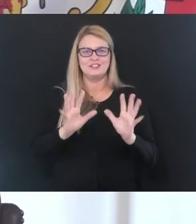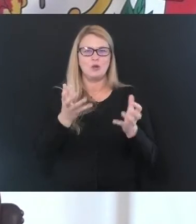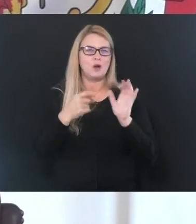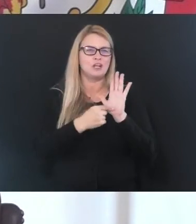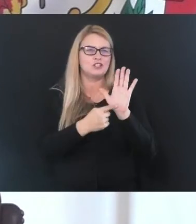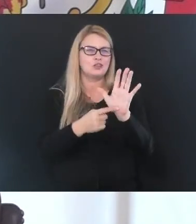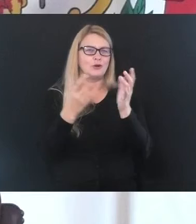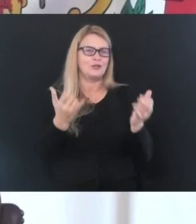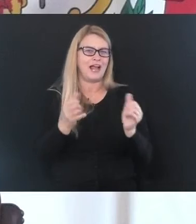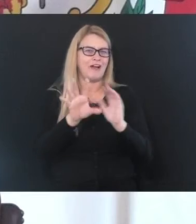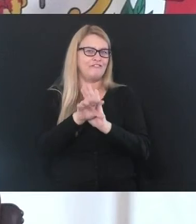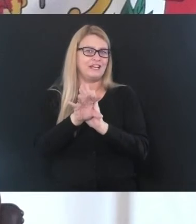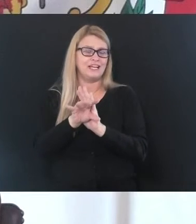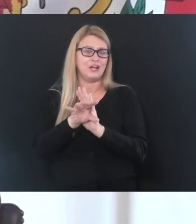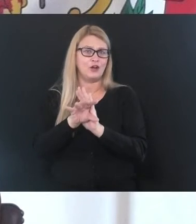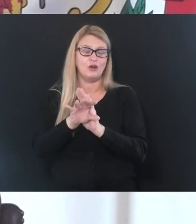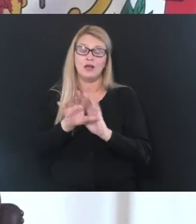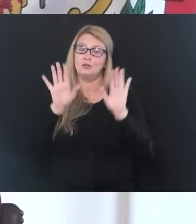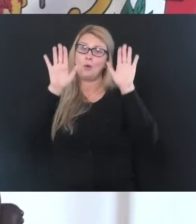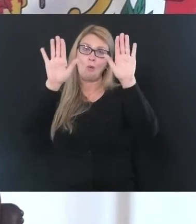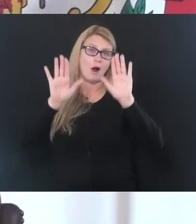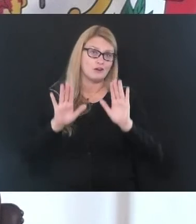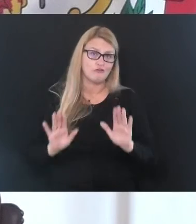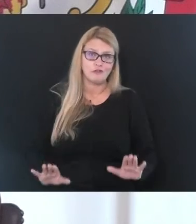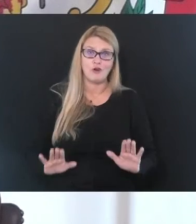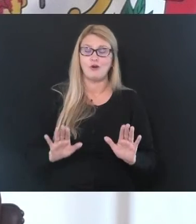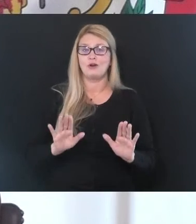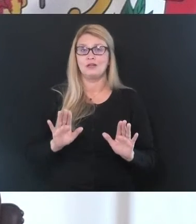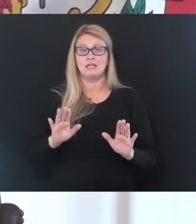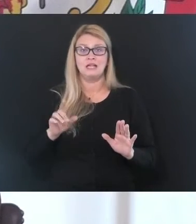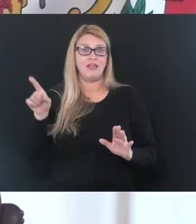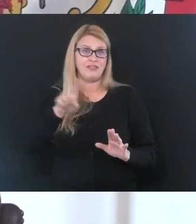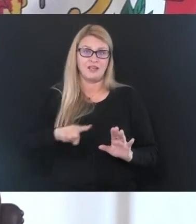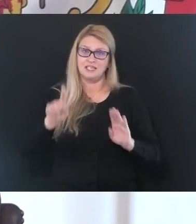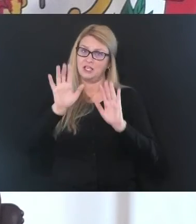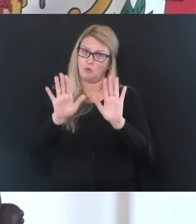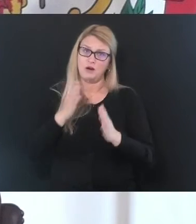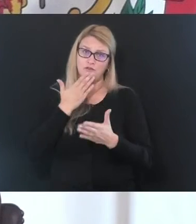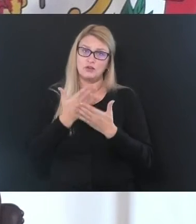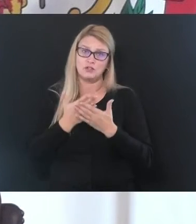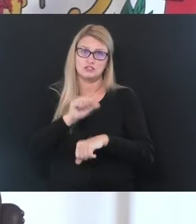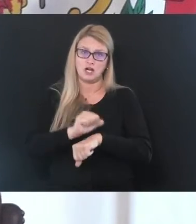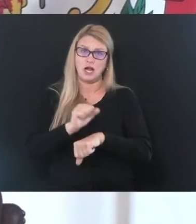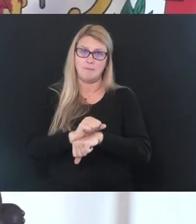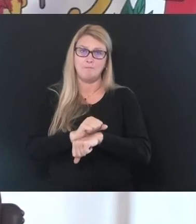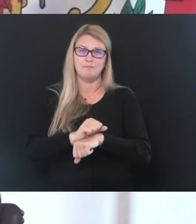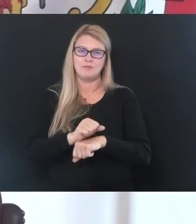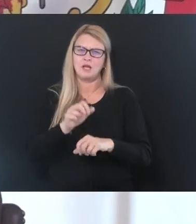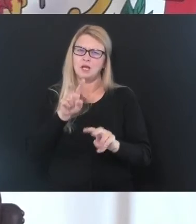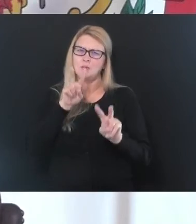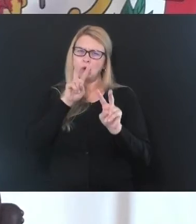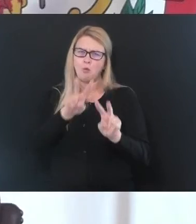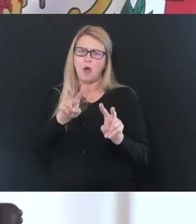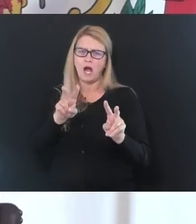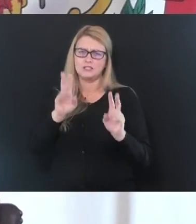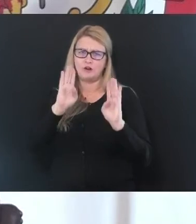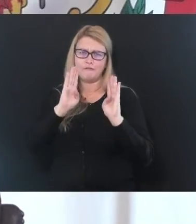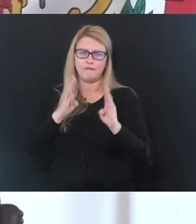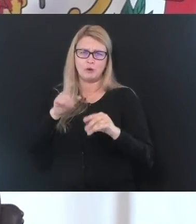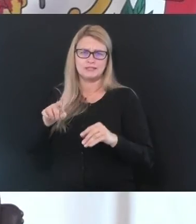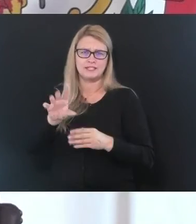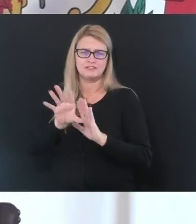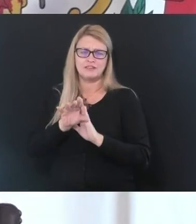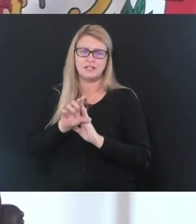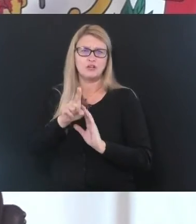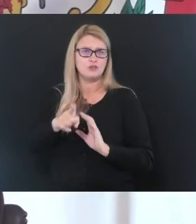this now. I think it's great, and it was put together really well, but take heed. If you're not wearing that mask,